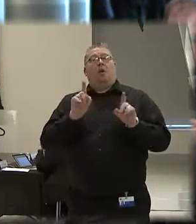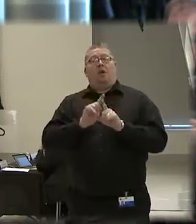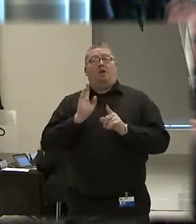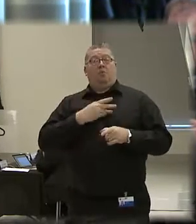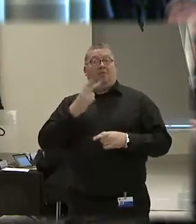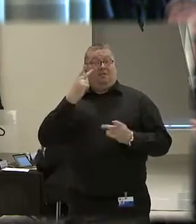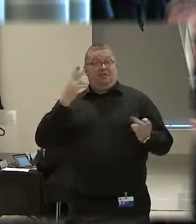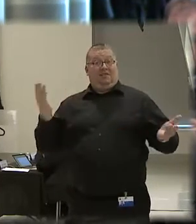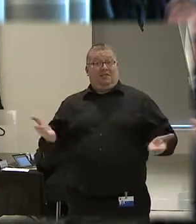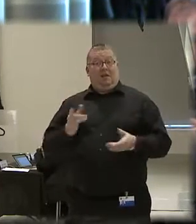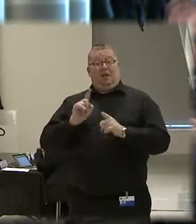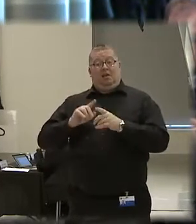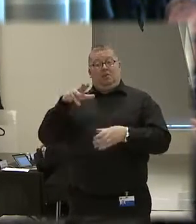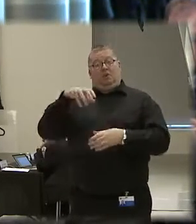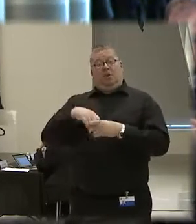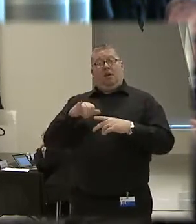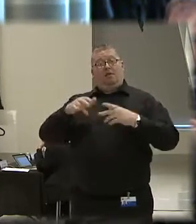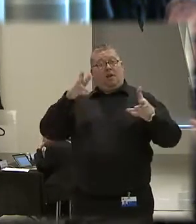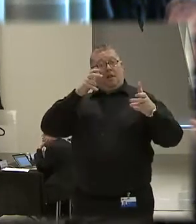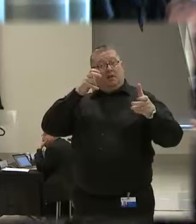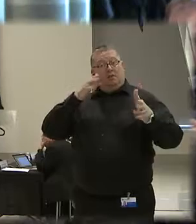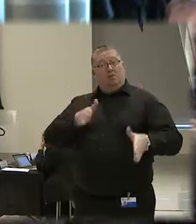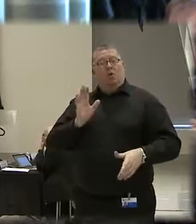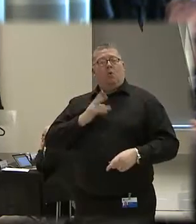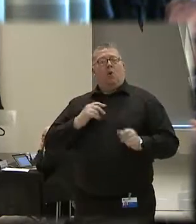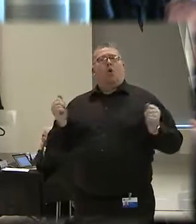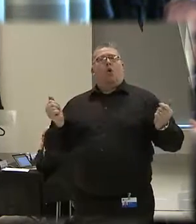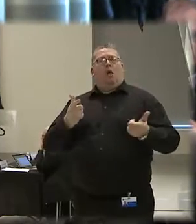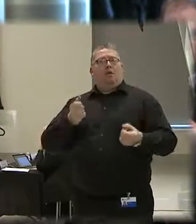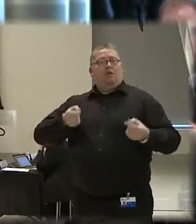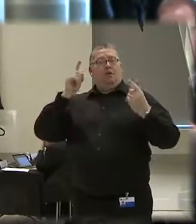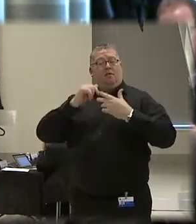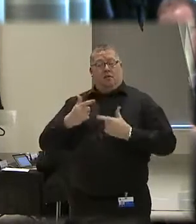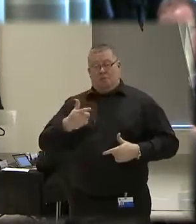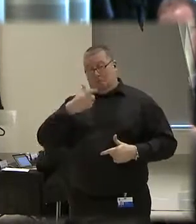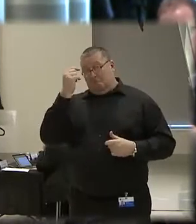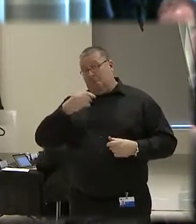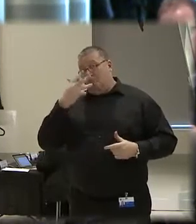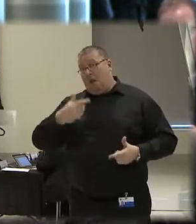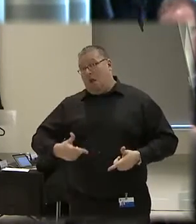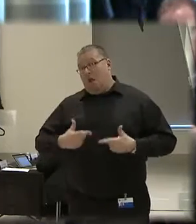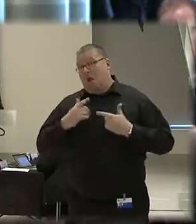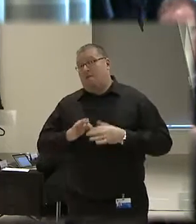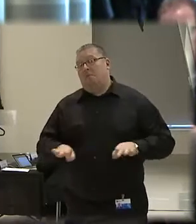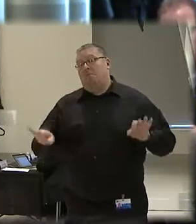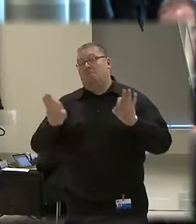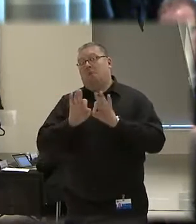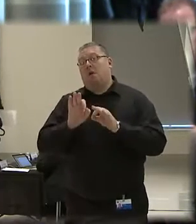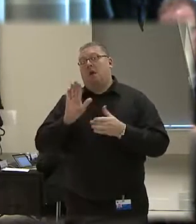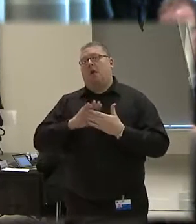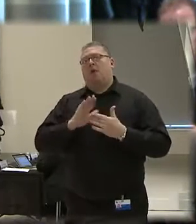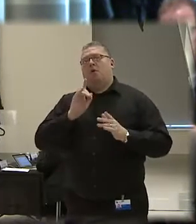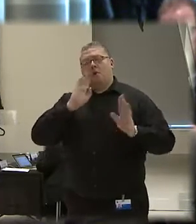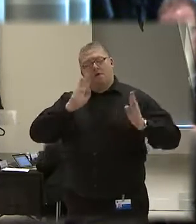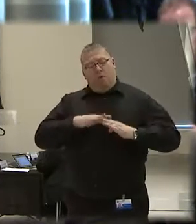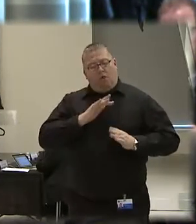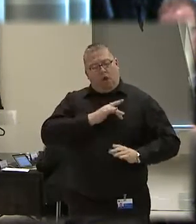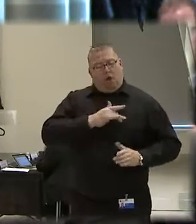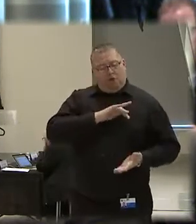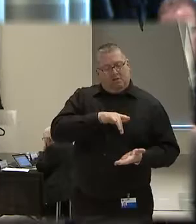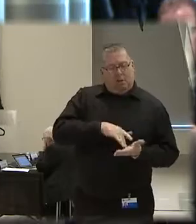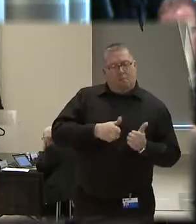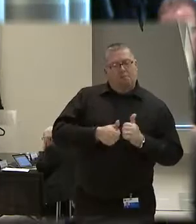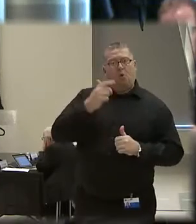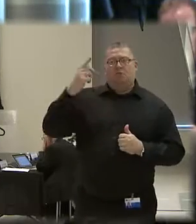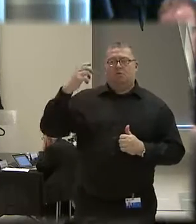here, both as participants and as listeners, that we understand that Black Lives Matter is at the heart of most demonstrations that are taking